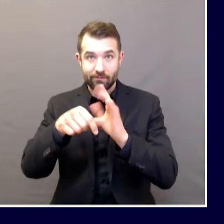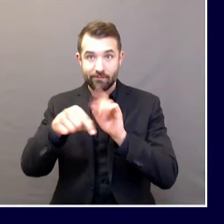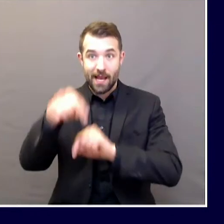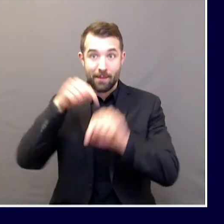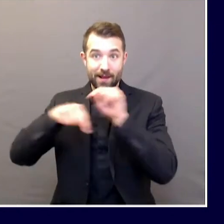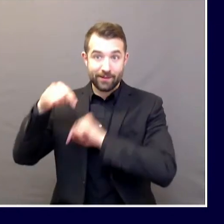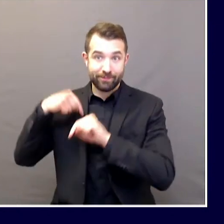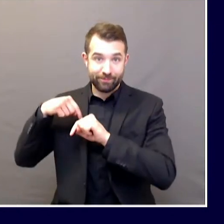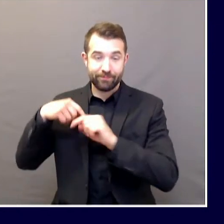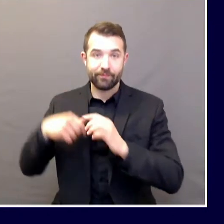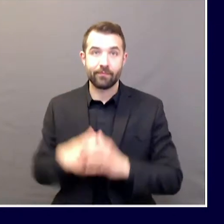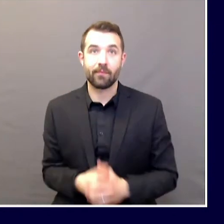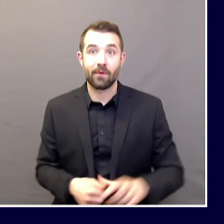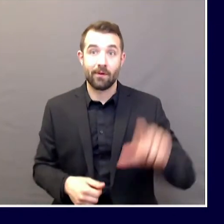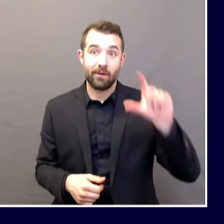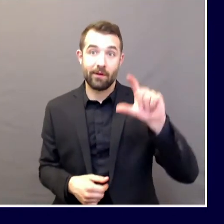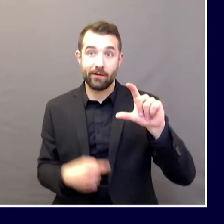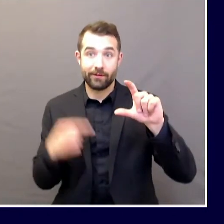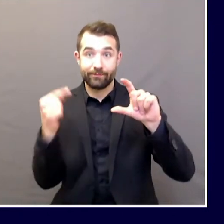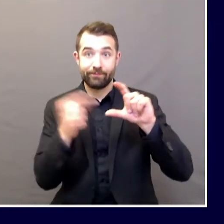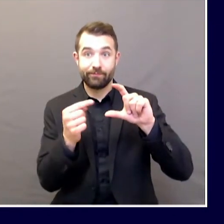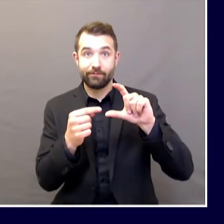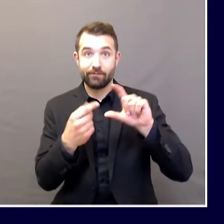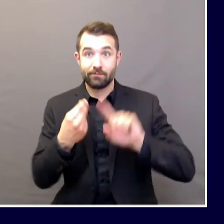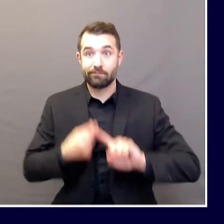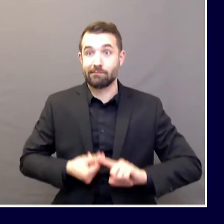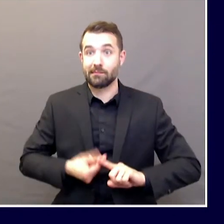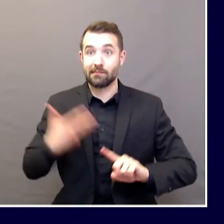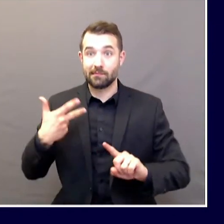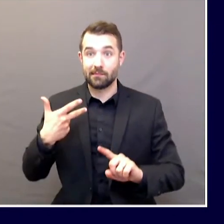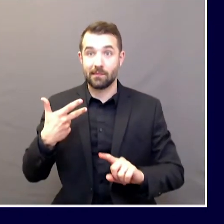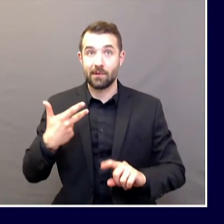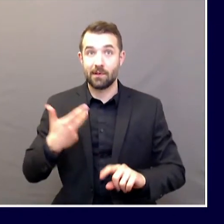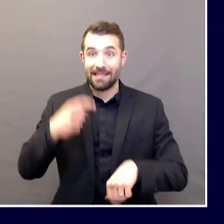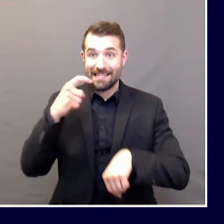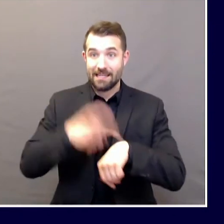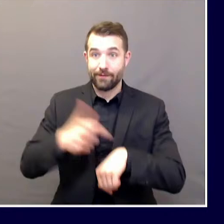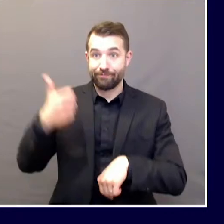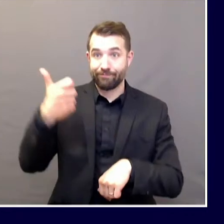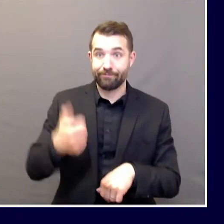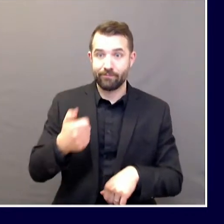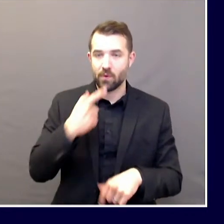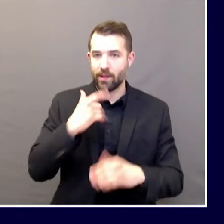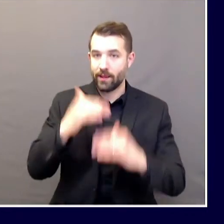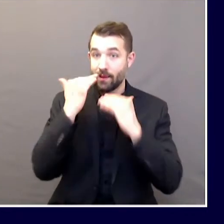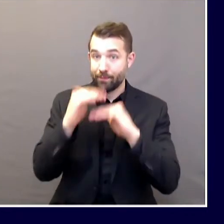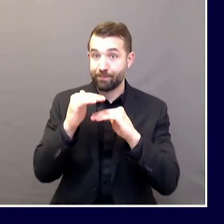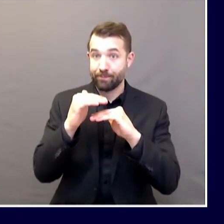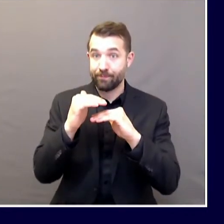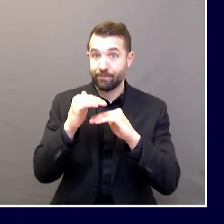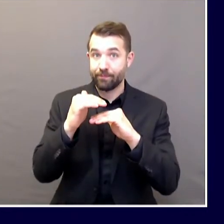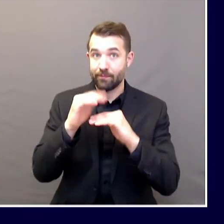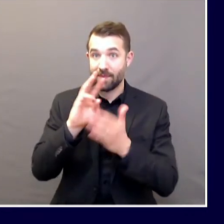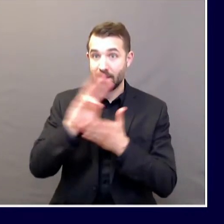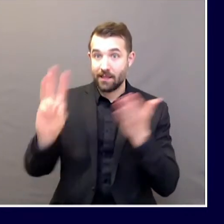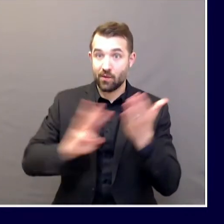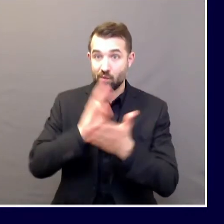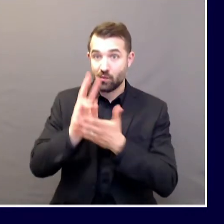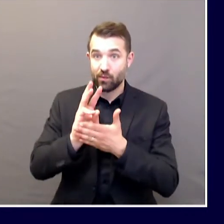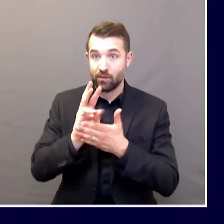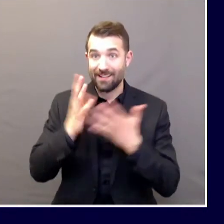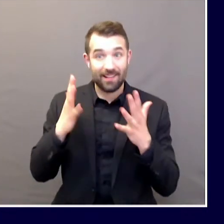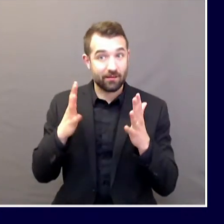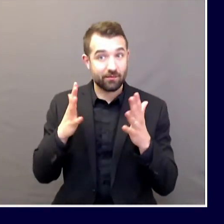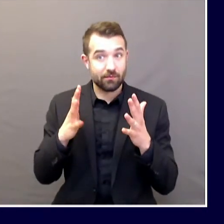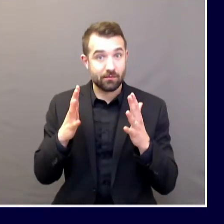have to be used within a certain time period. And one reason why we have had vanishingly few of those instances is because we have